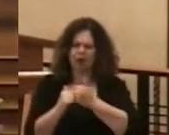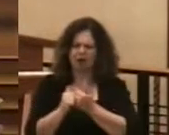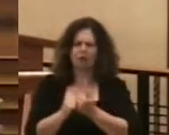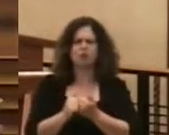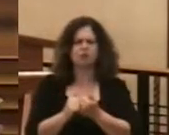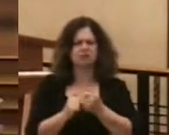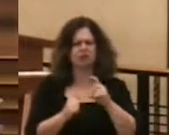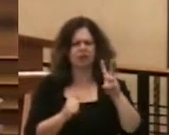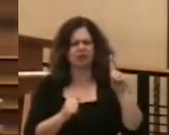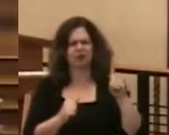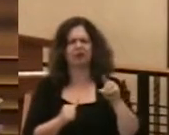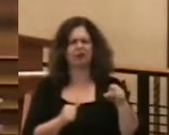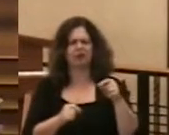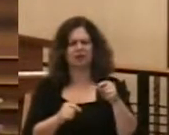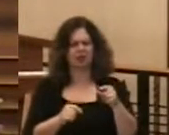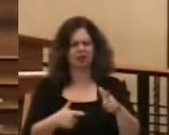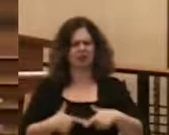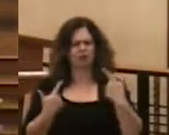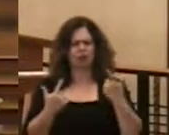egregious sins.